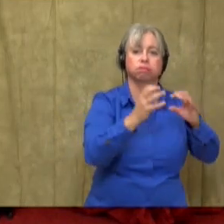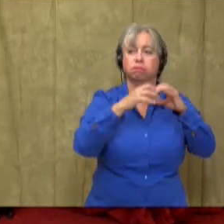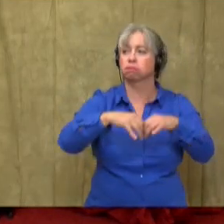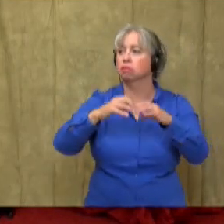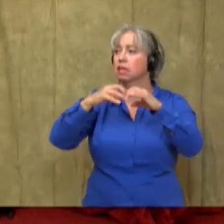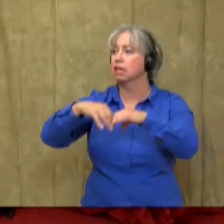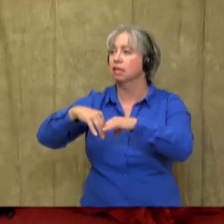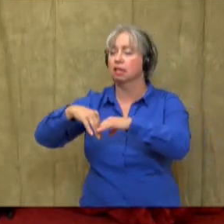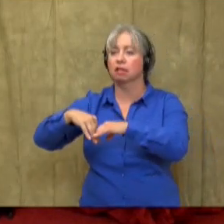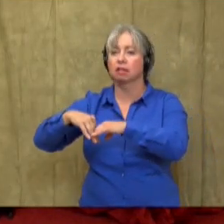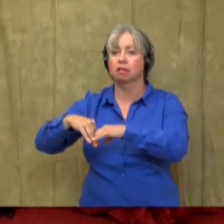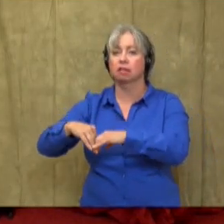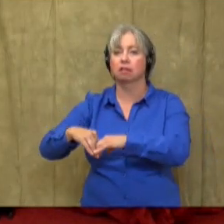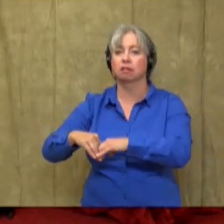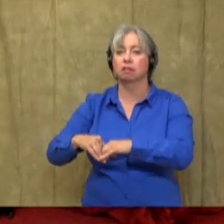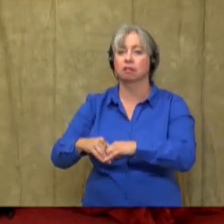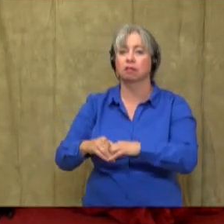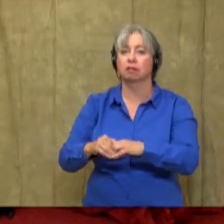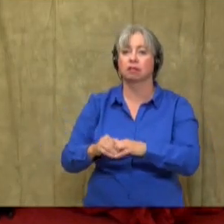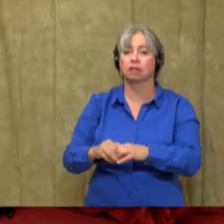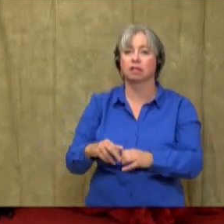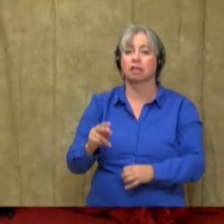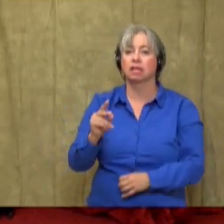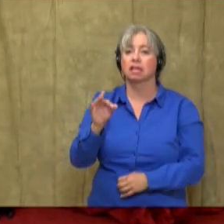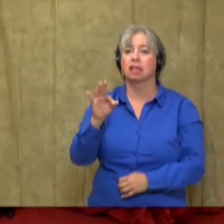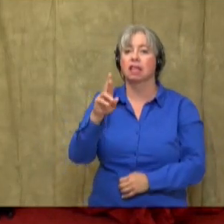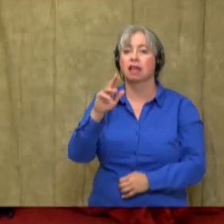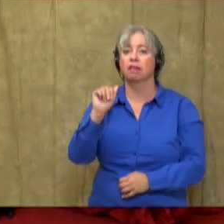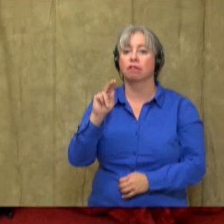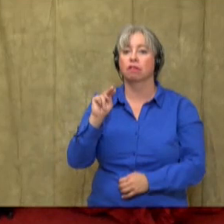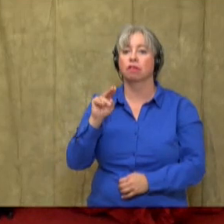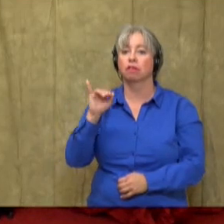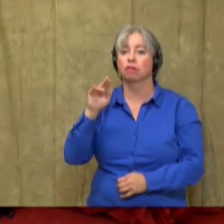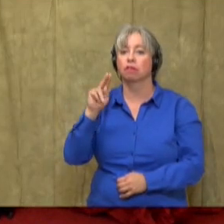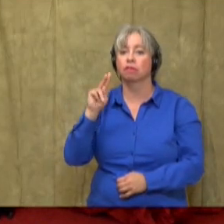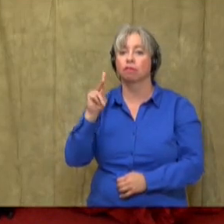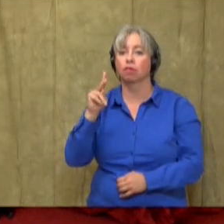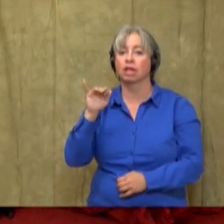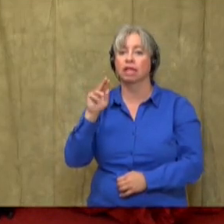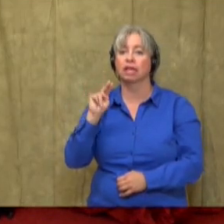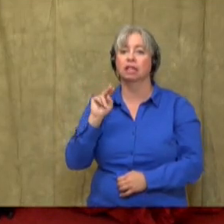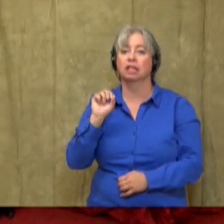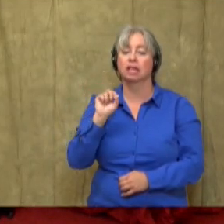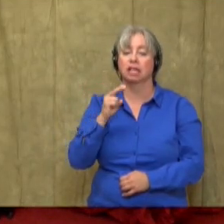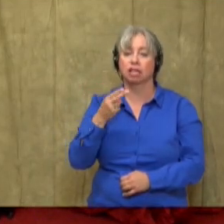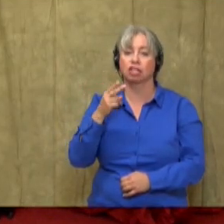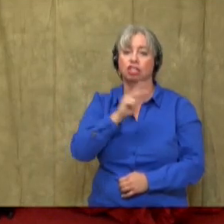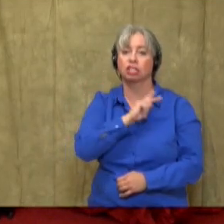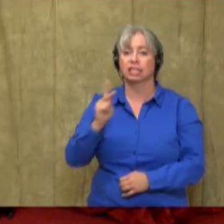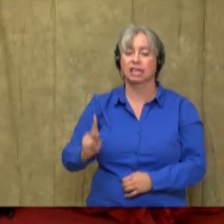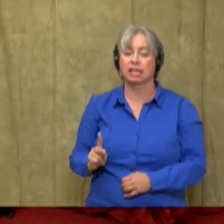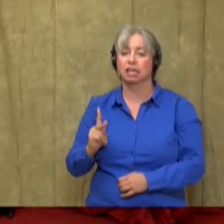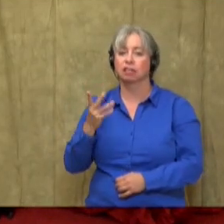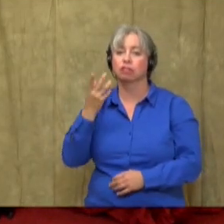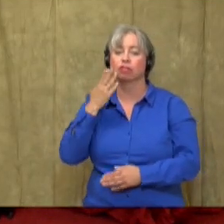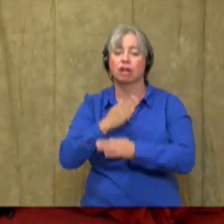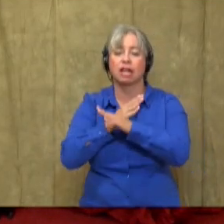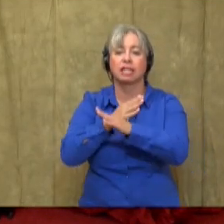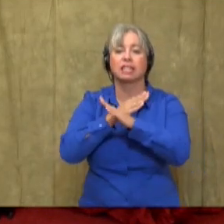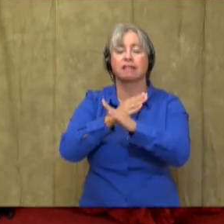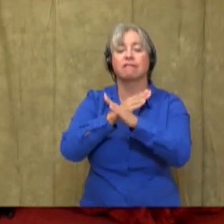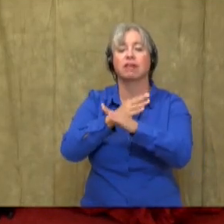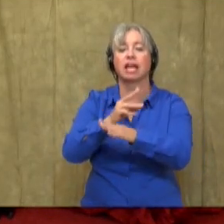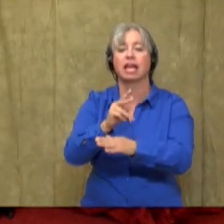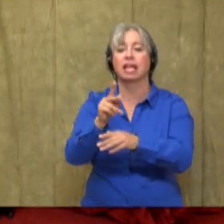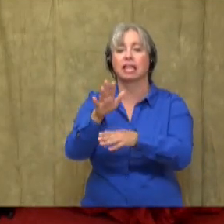Europe. And then we had the Frankish kings. We had Clovis and Charlemagne who were trying to defend their territory. And we had